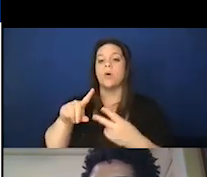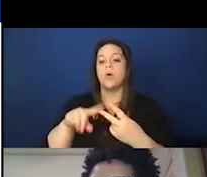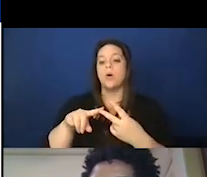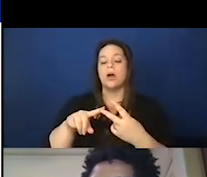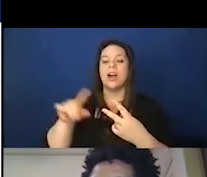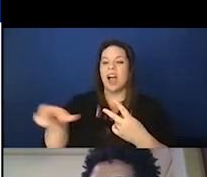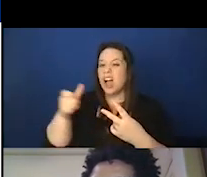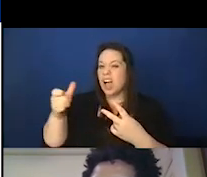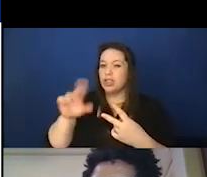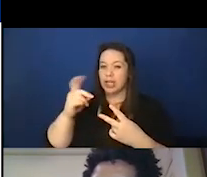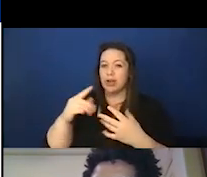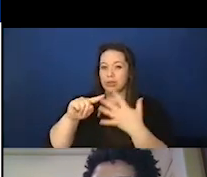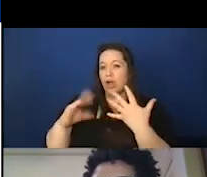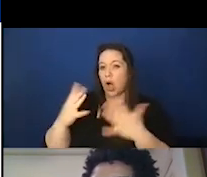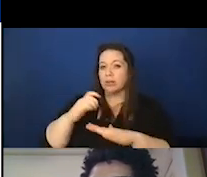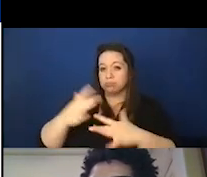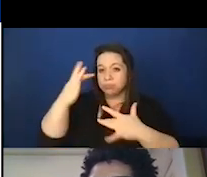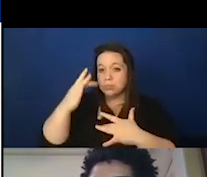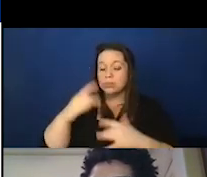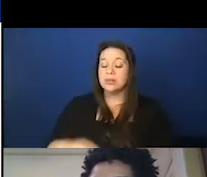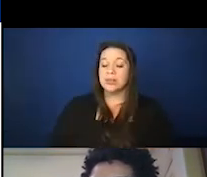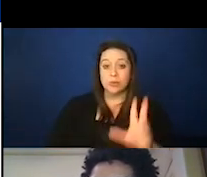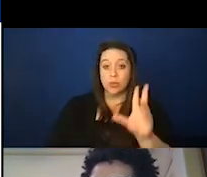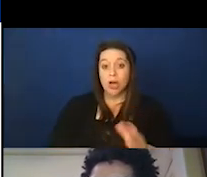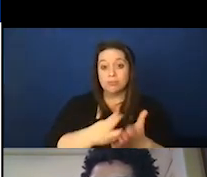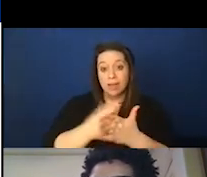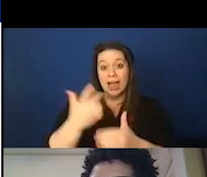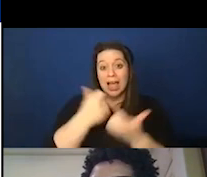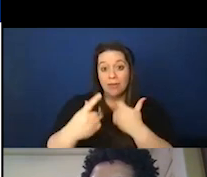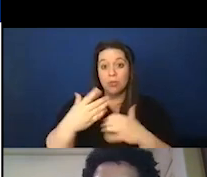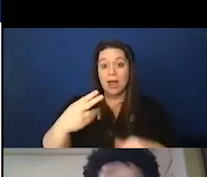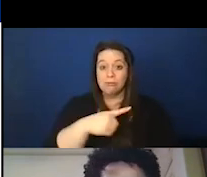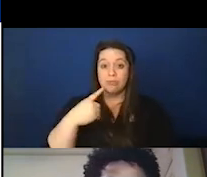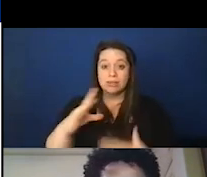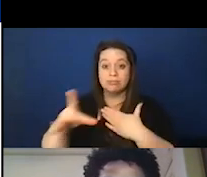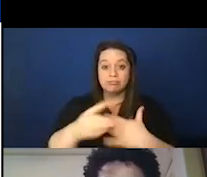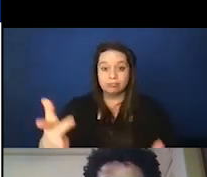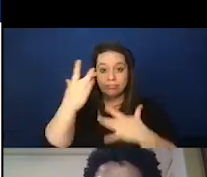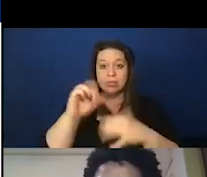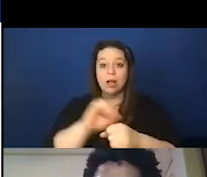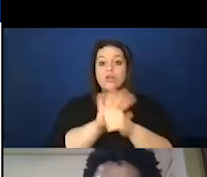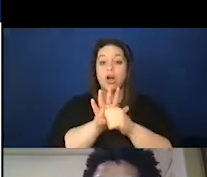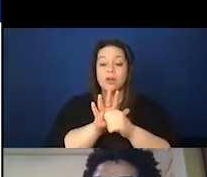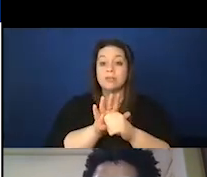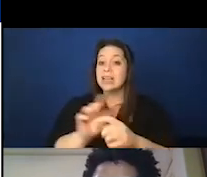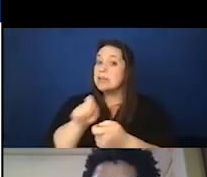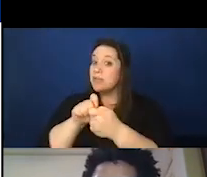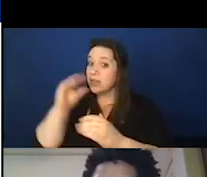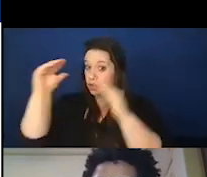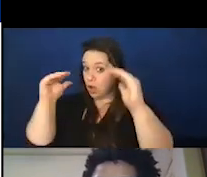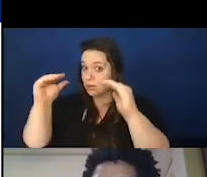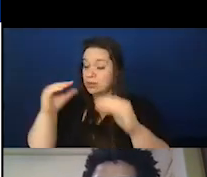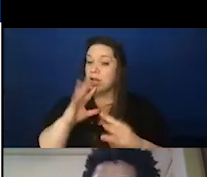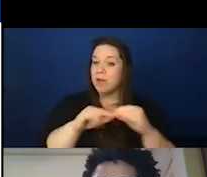So no, everybody is at risk of getting COVID. And as particularly as adults. Now we'll talk about children